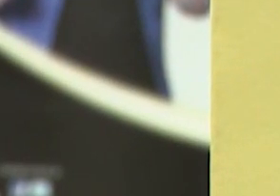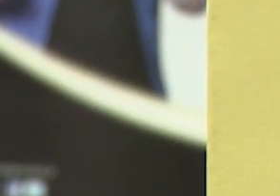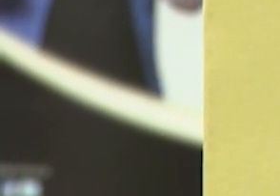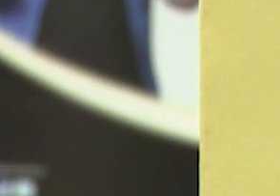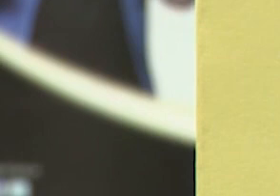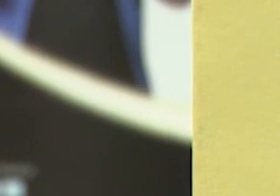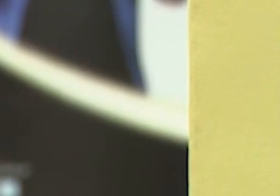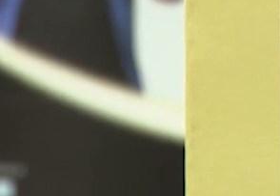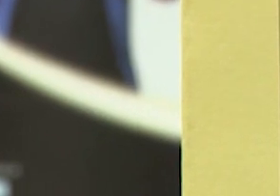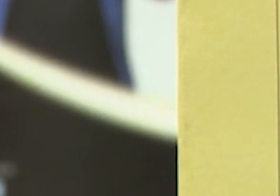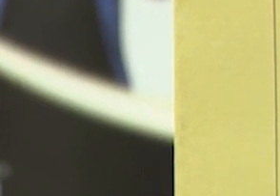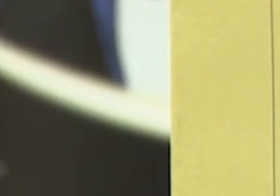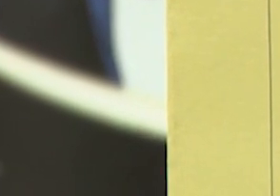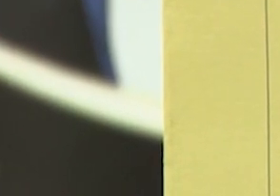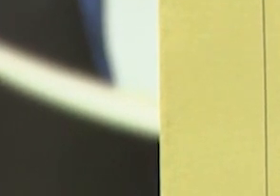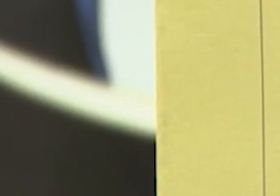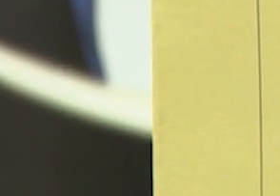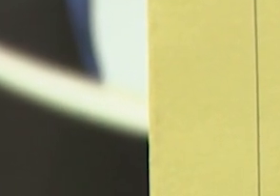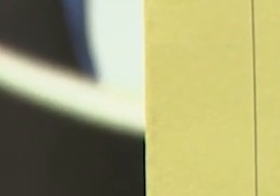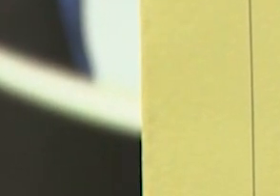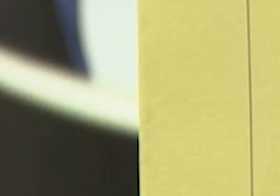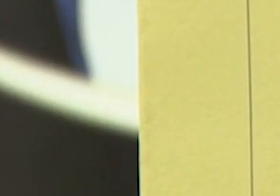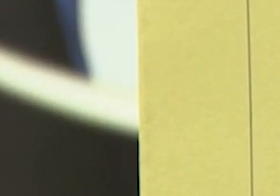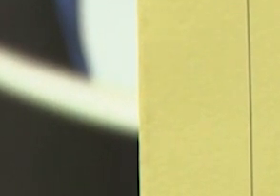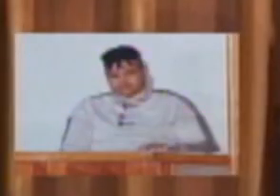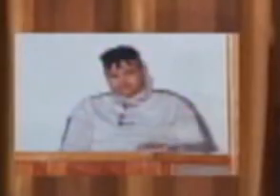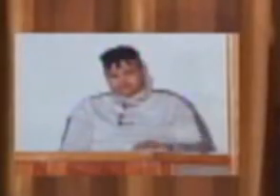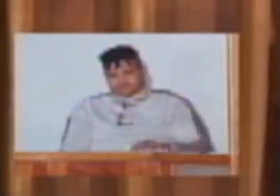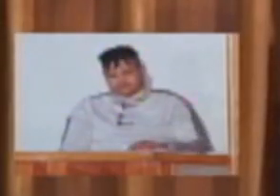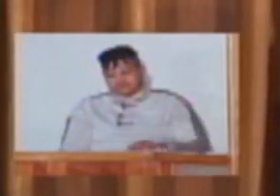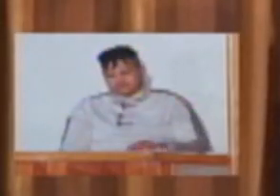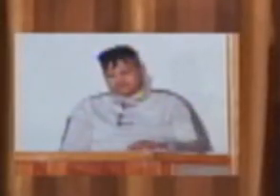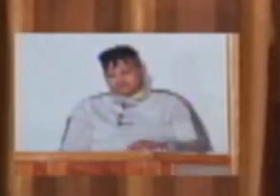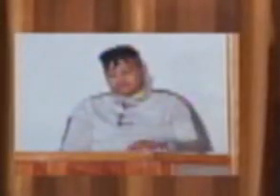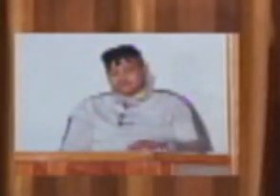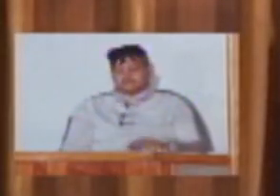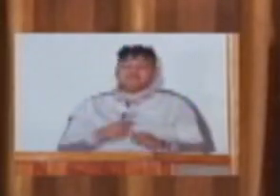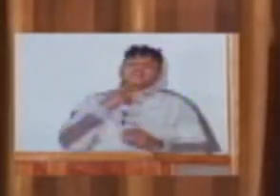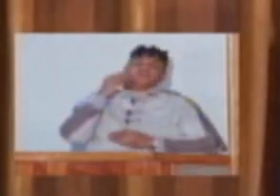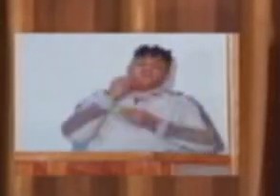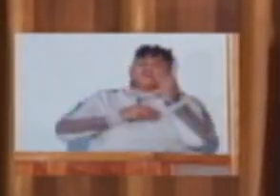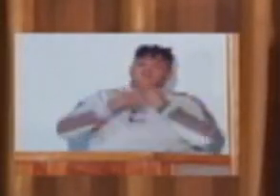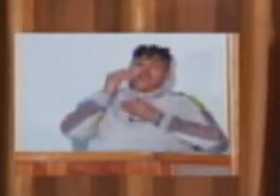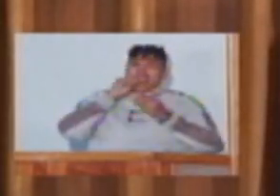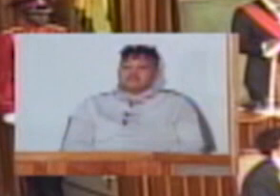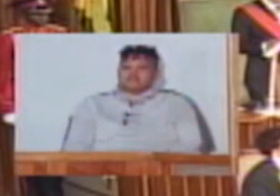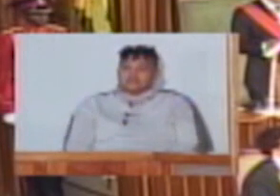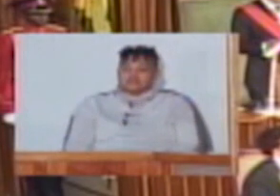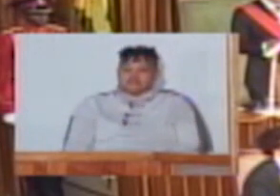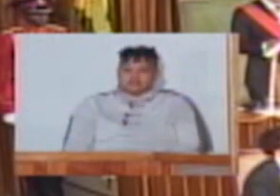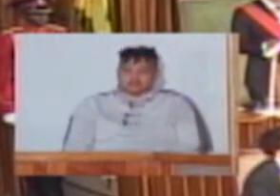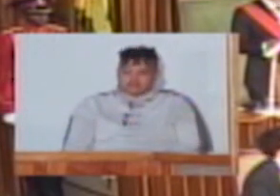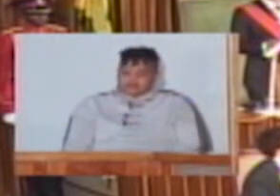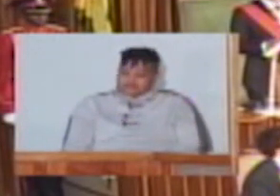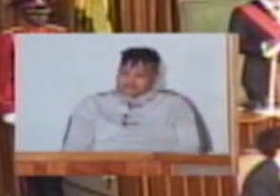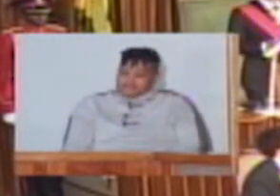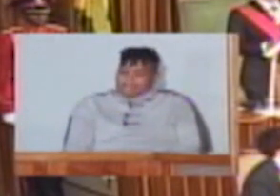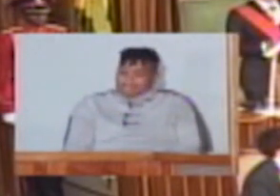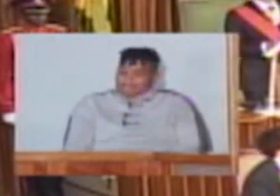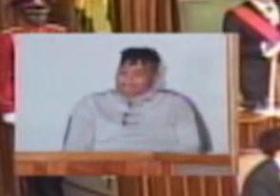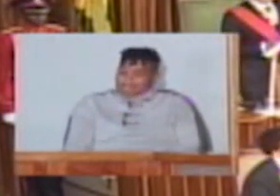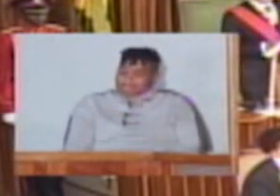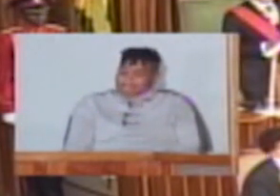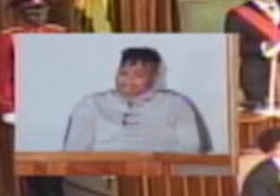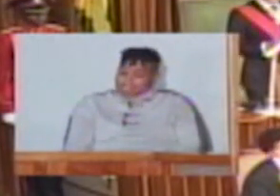that, the budget book is prepared and sent to the printing office. The Governor General then makes his throne speech outlining the government's plan,